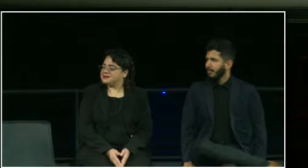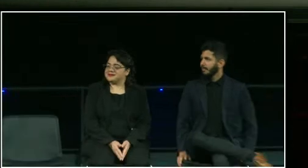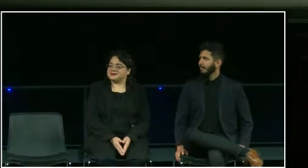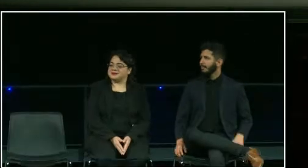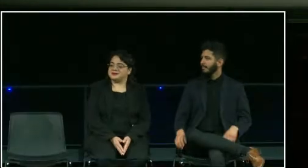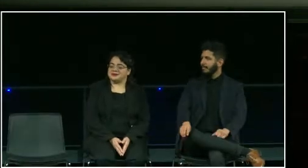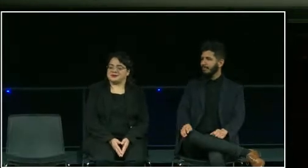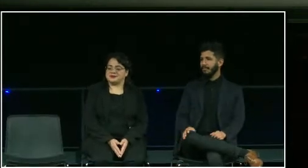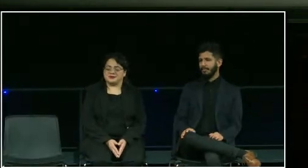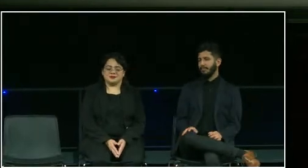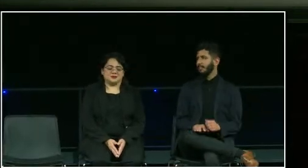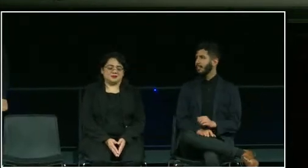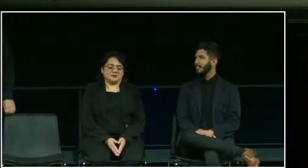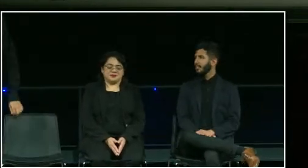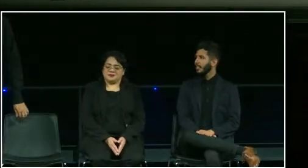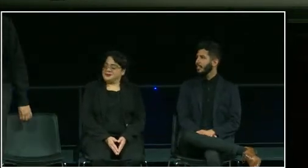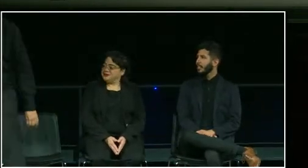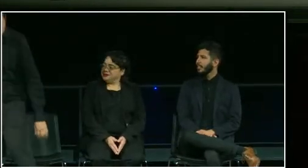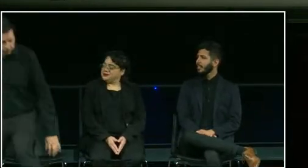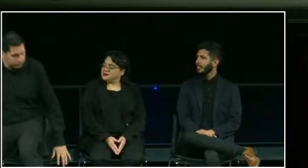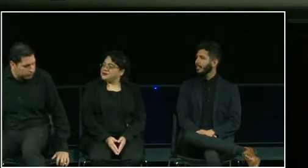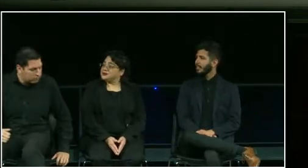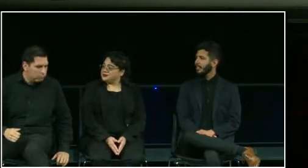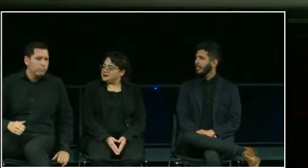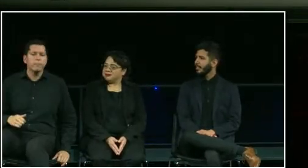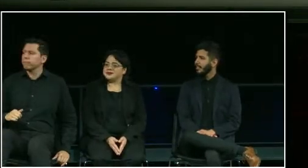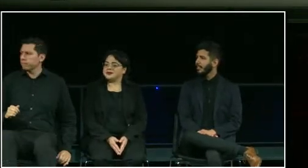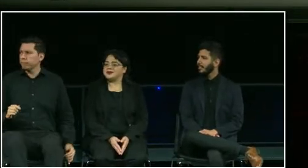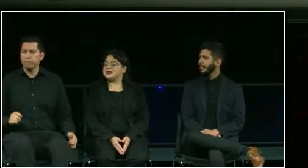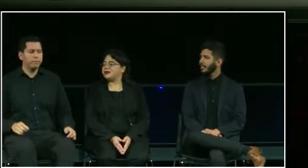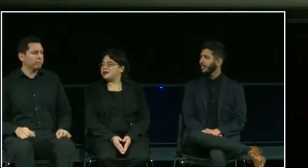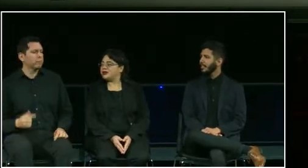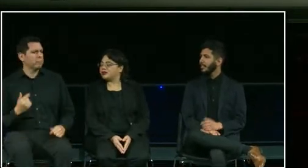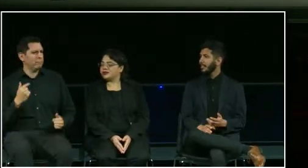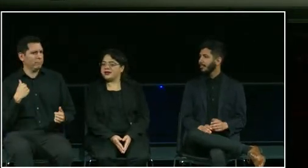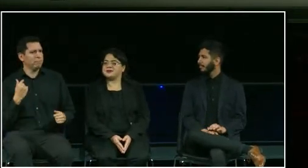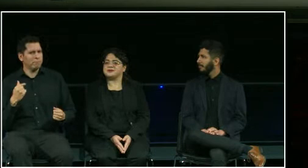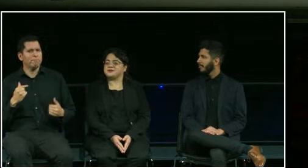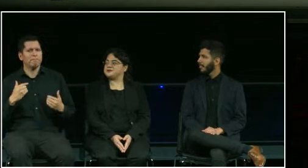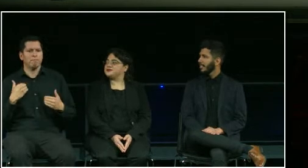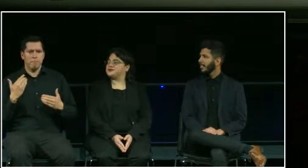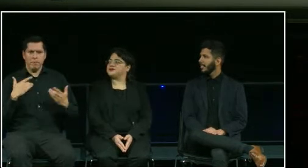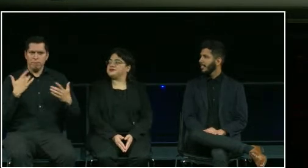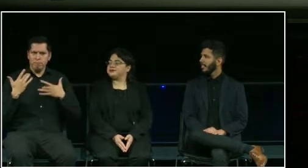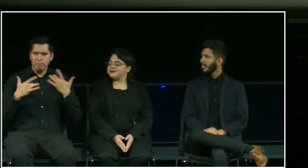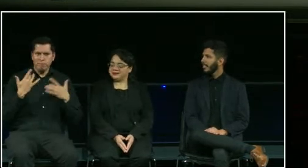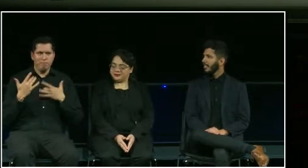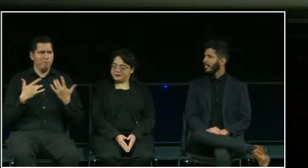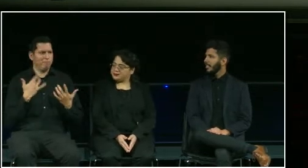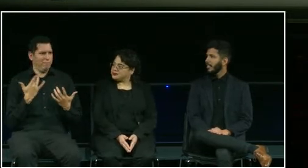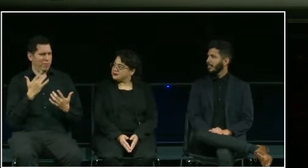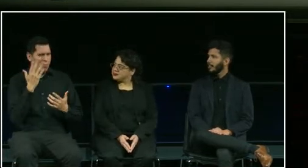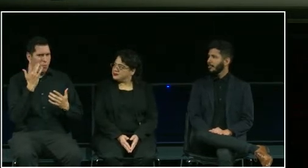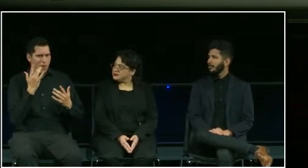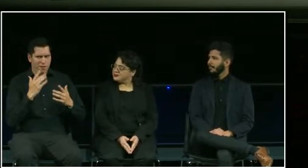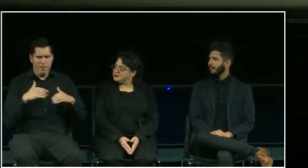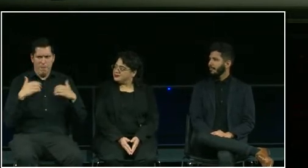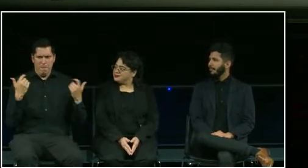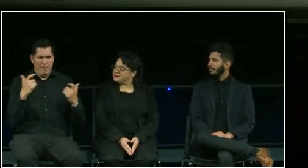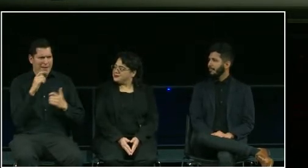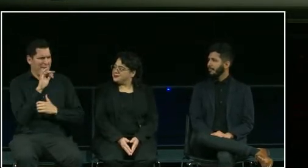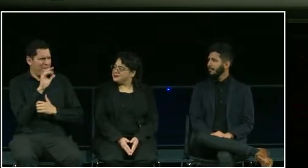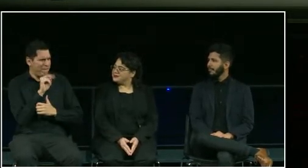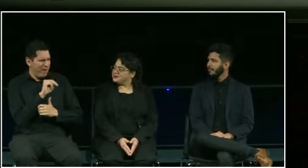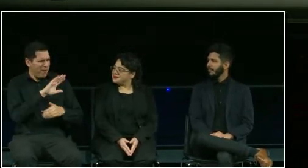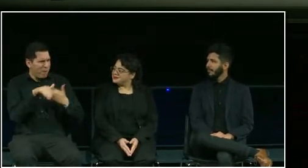All right. So I'm super excited to be sitting up in here, because I'm a big fan of all of these